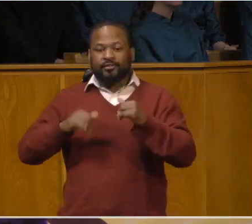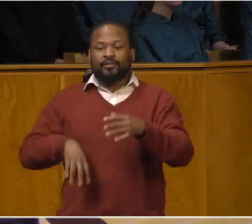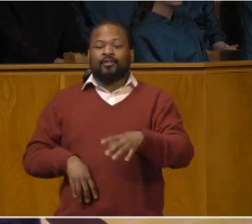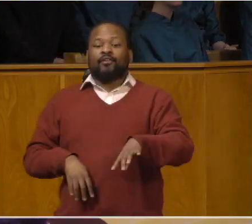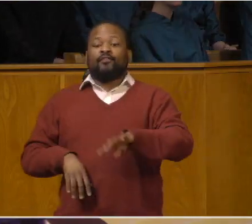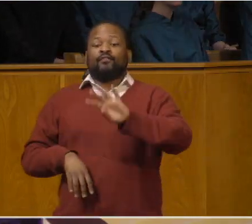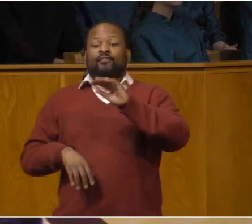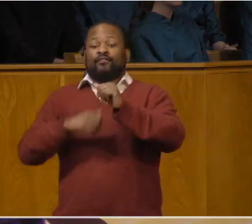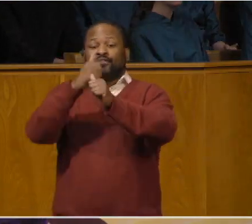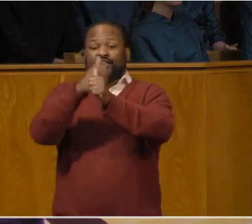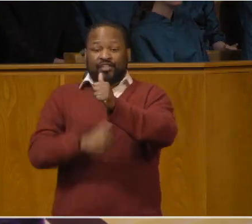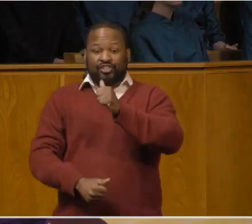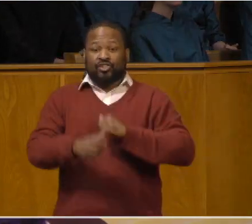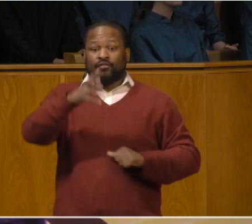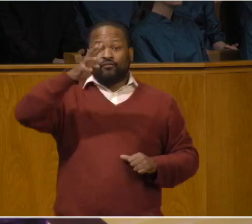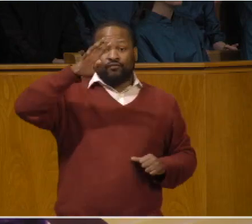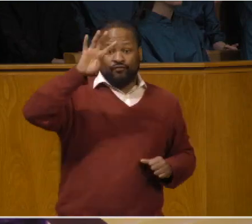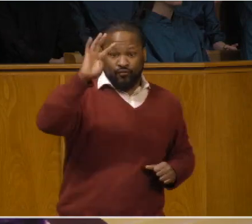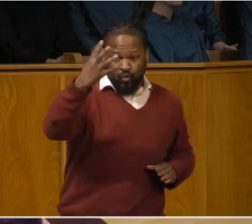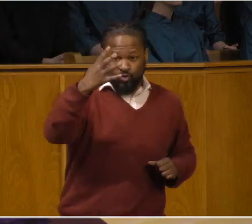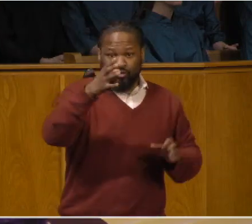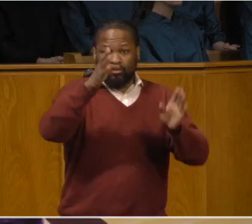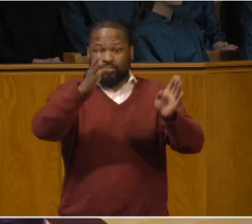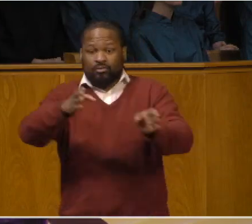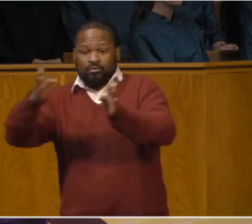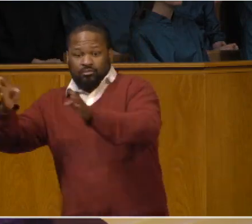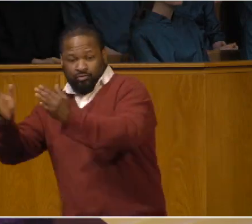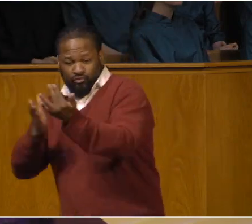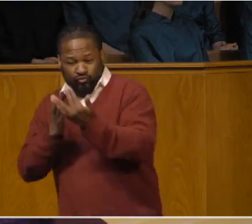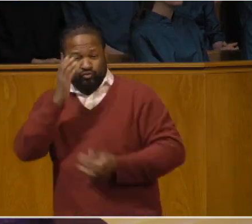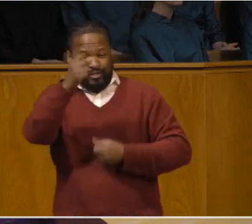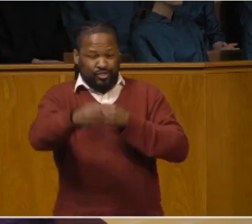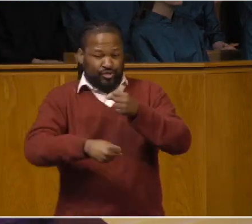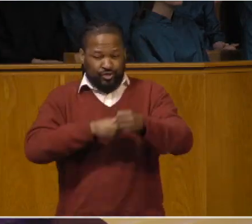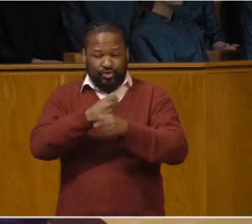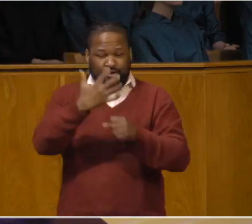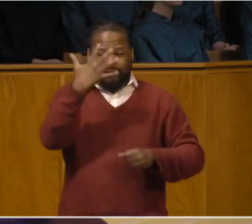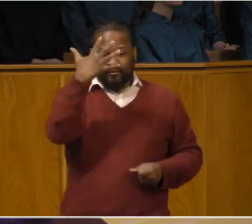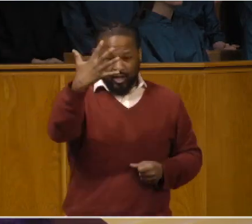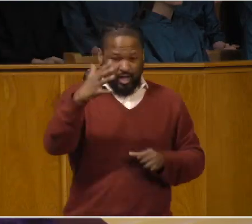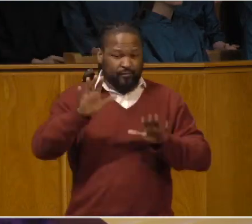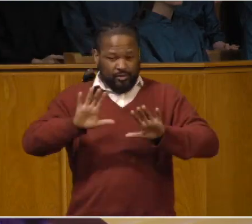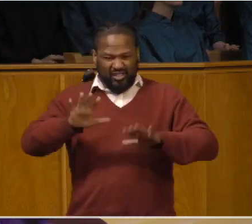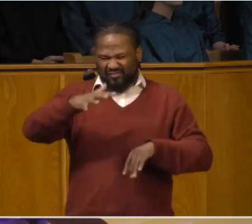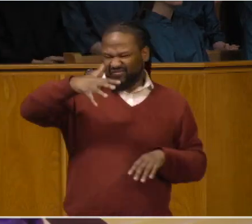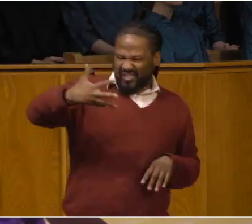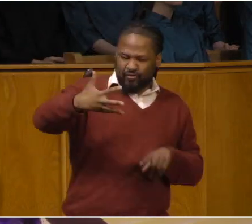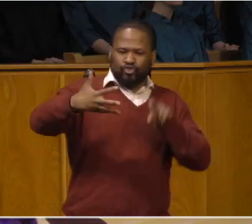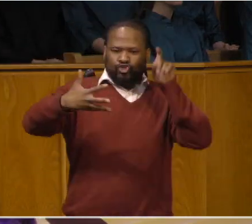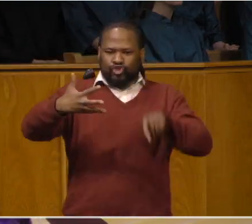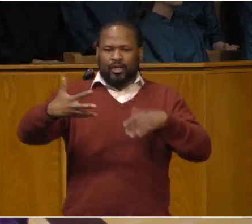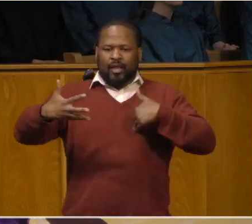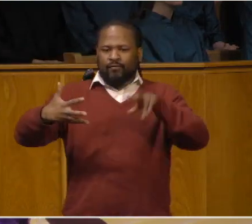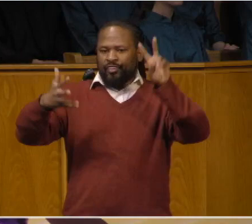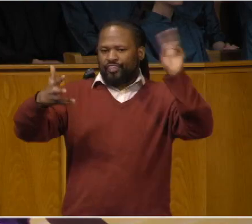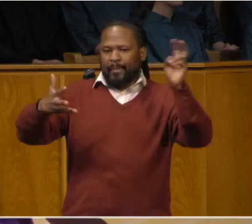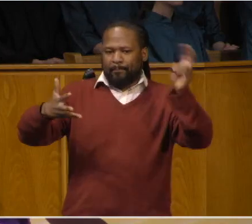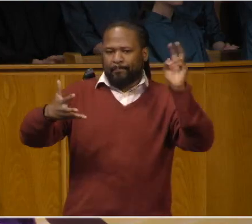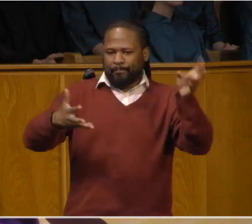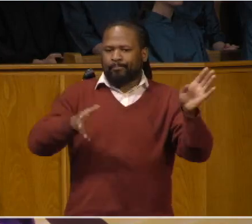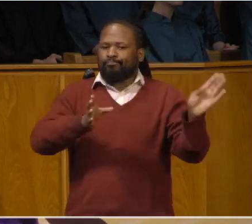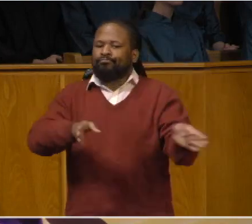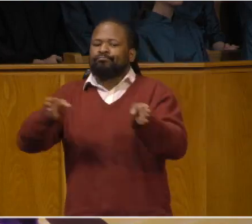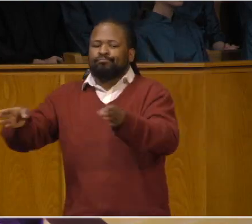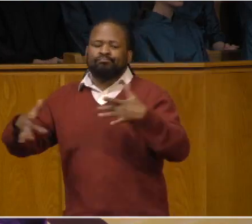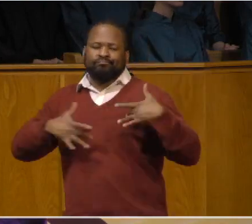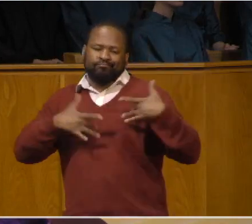Sundays should be themed. Each should reflect and inform the worshiper of the ways in which the Alpha Street Baptist Church carries